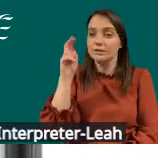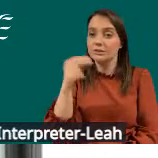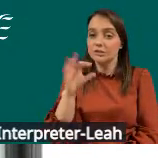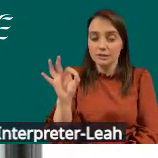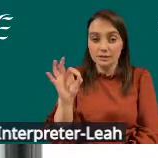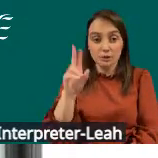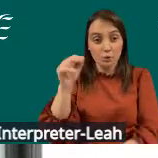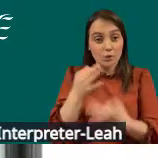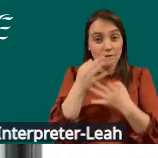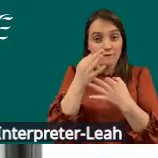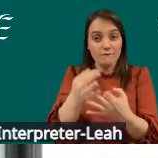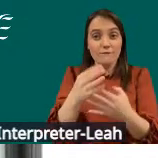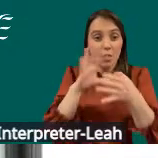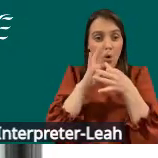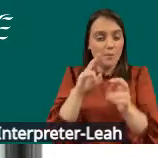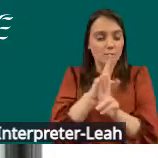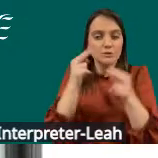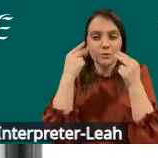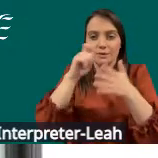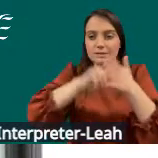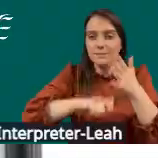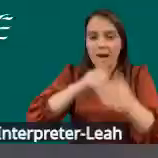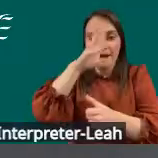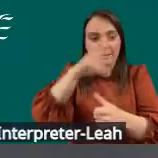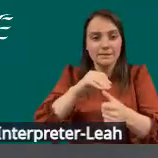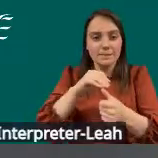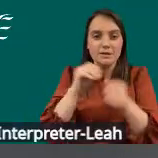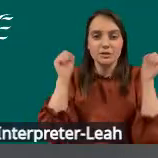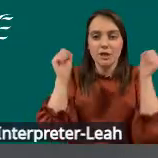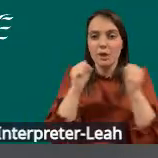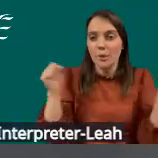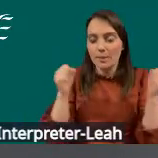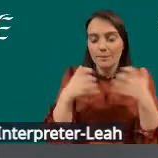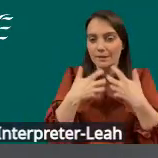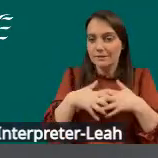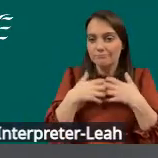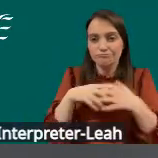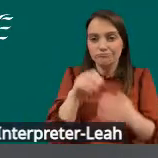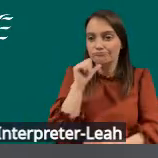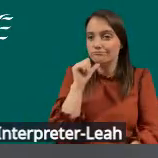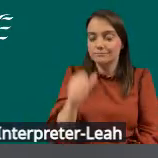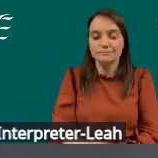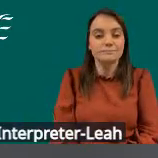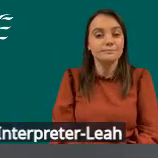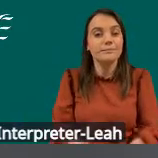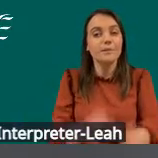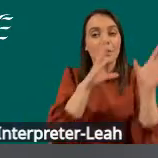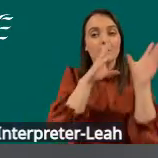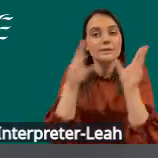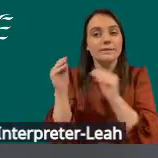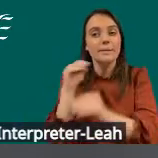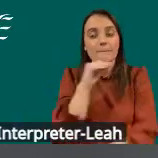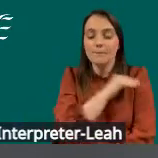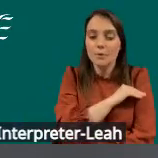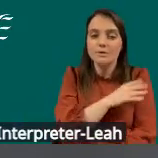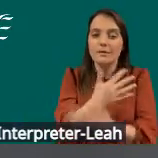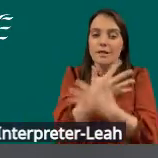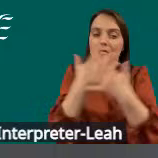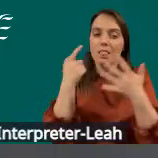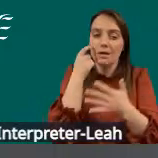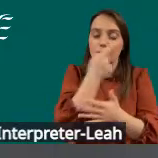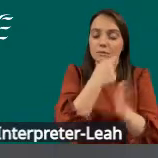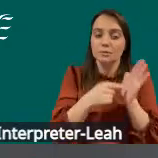gym or buying special equipment or clothing. Your sleep pattern is very important. There's lots of evidence